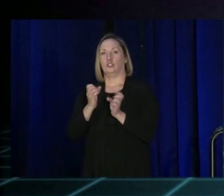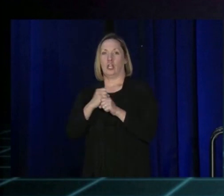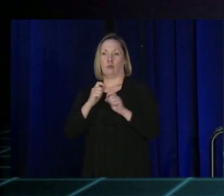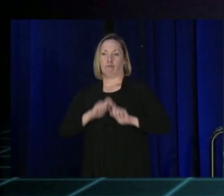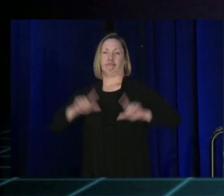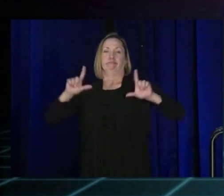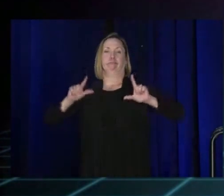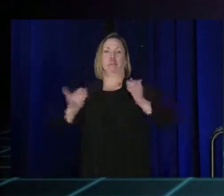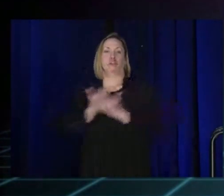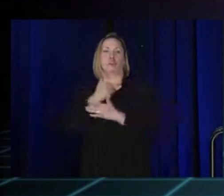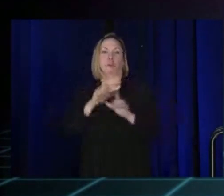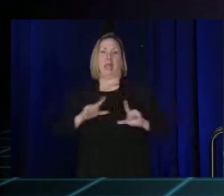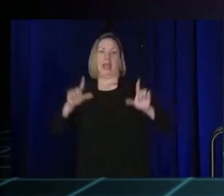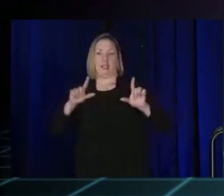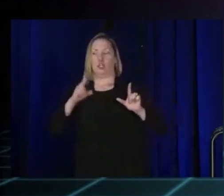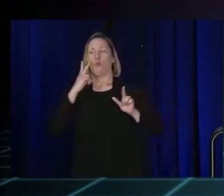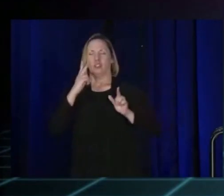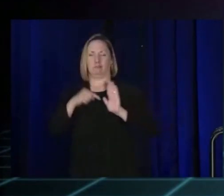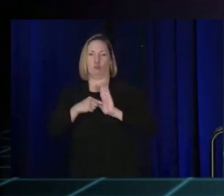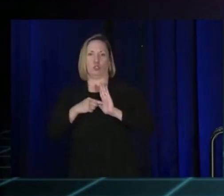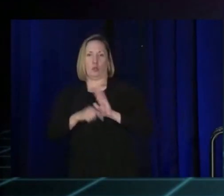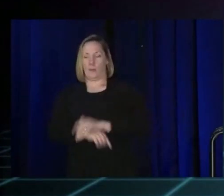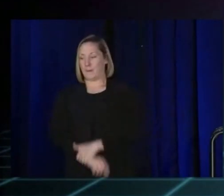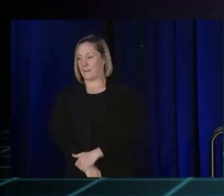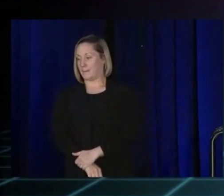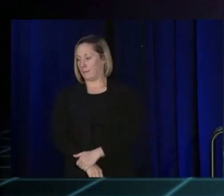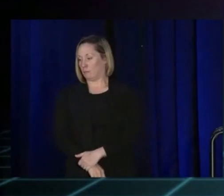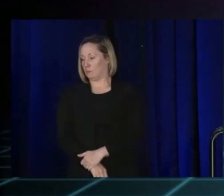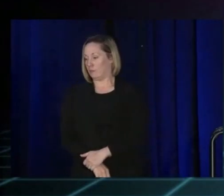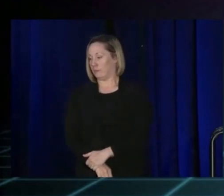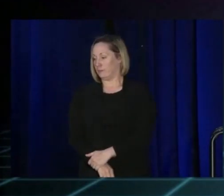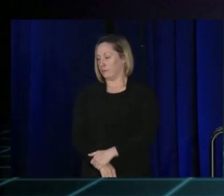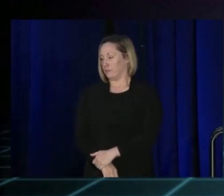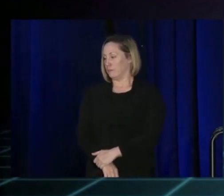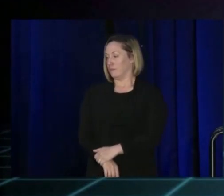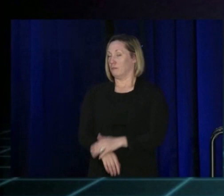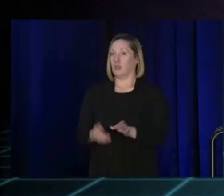So we'll see that in action. But just before that,